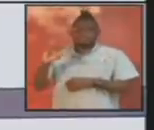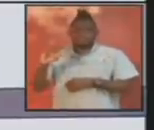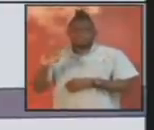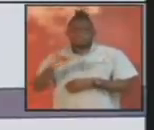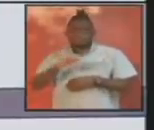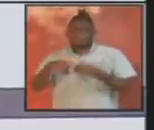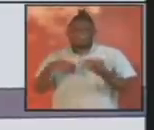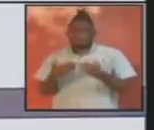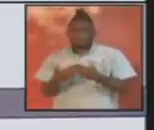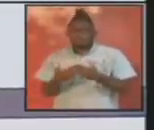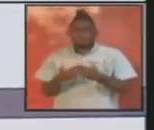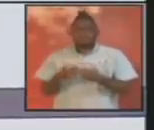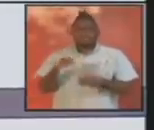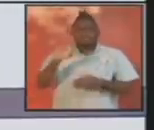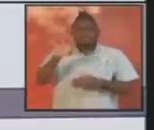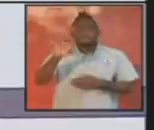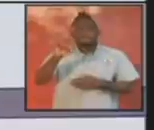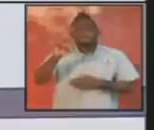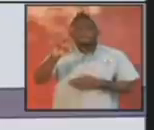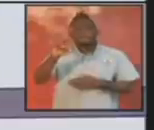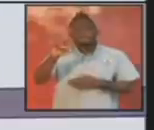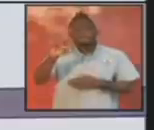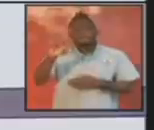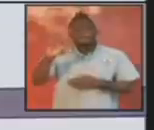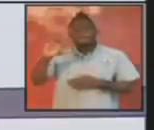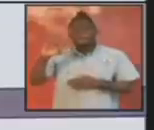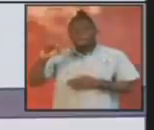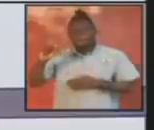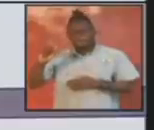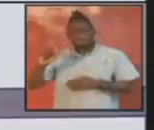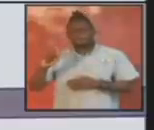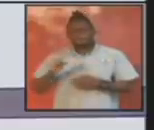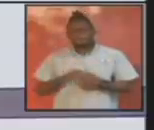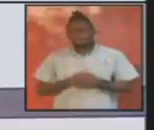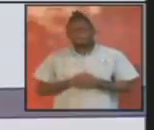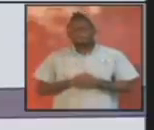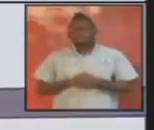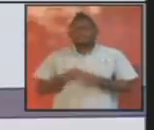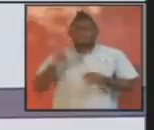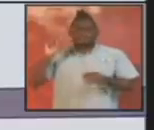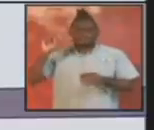of the viewing and listening public. Please may I have the first slide. We'll go